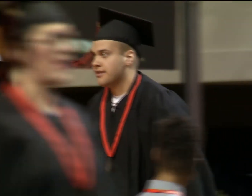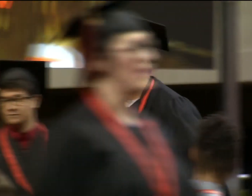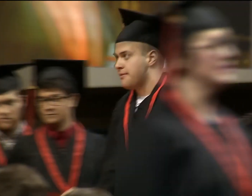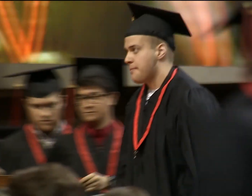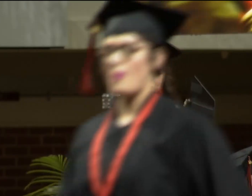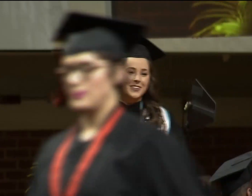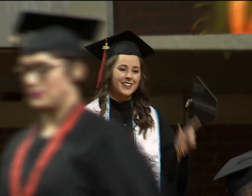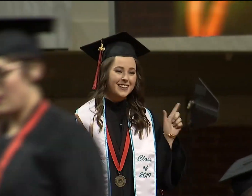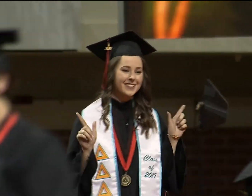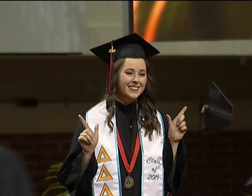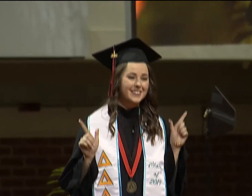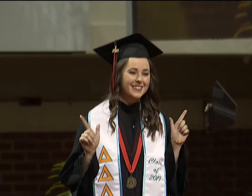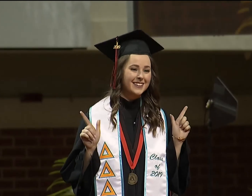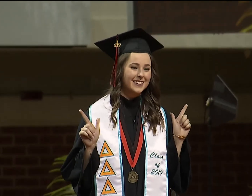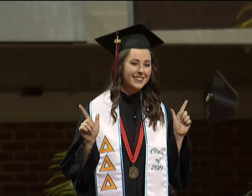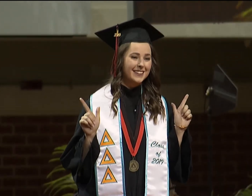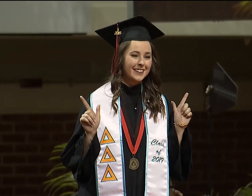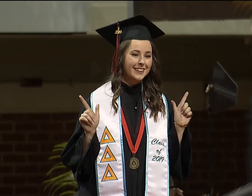Wyatt.